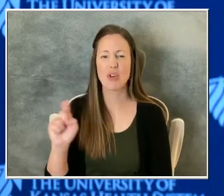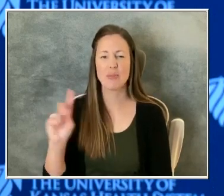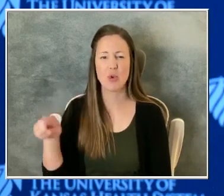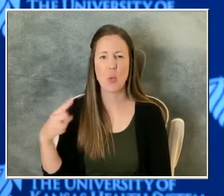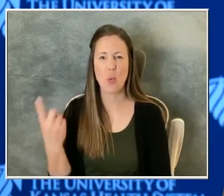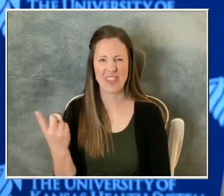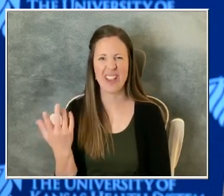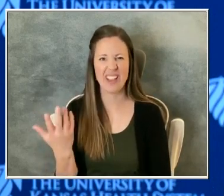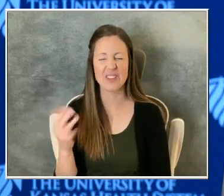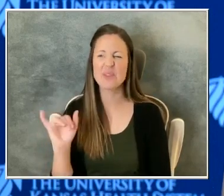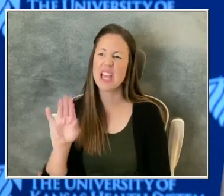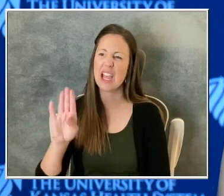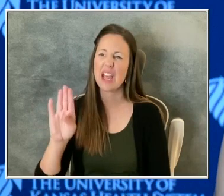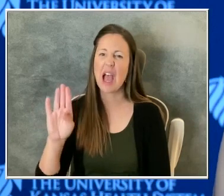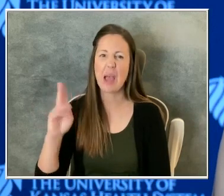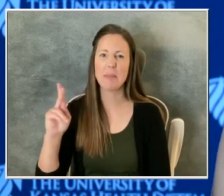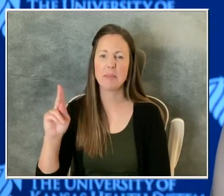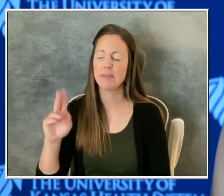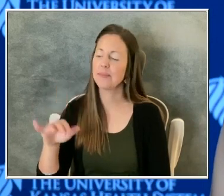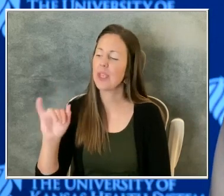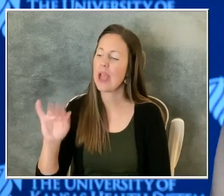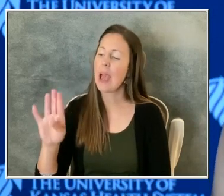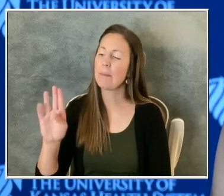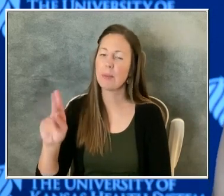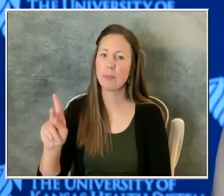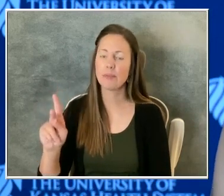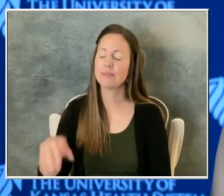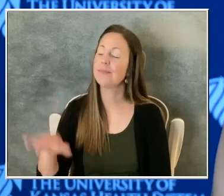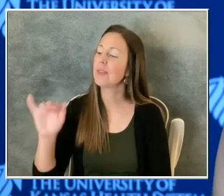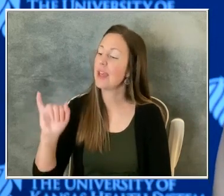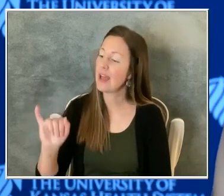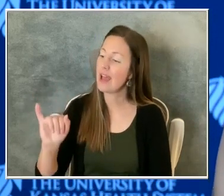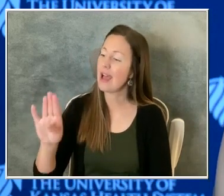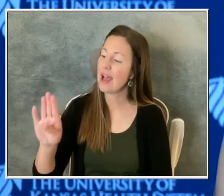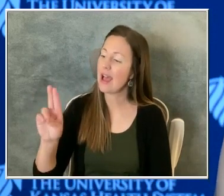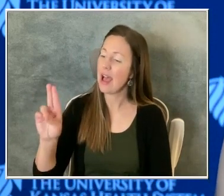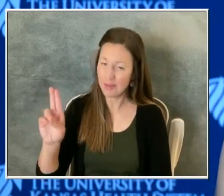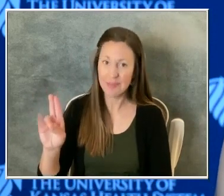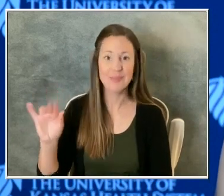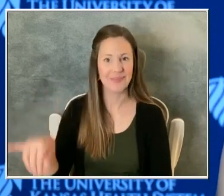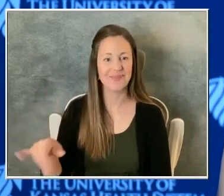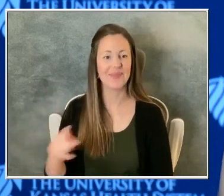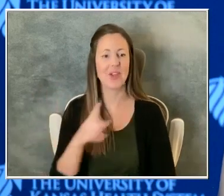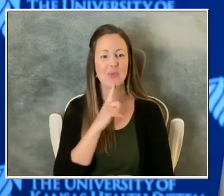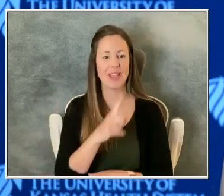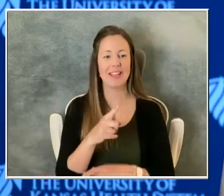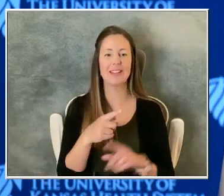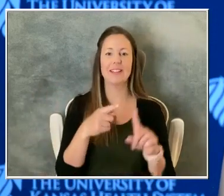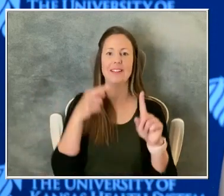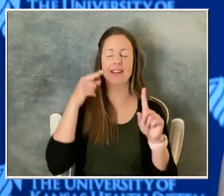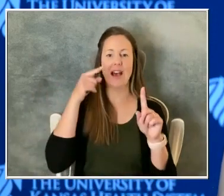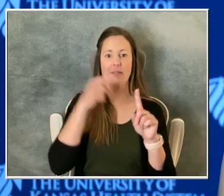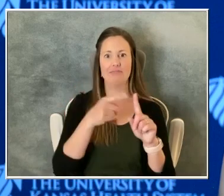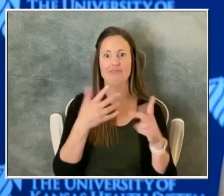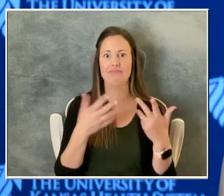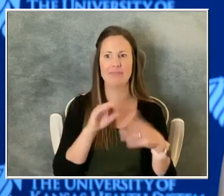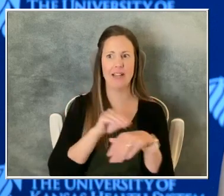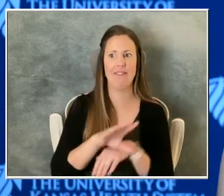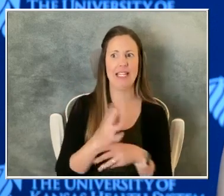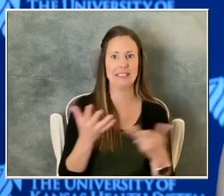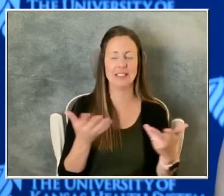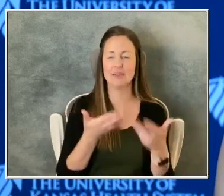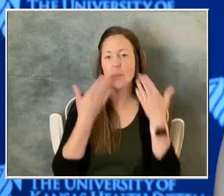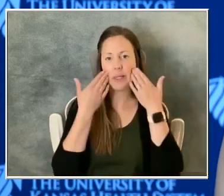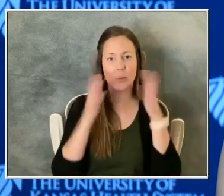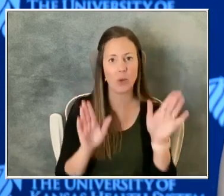looking at that to help cure symptoms. Now, what is going to be the ultimate effect, we don't know. Certainly randomized